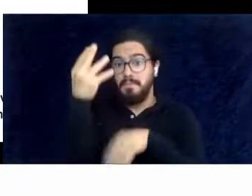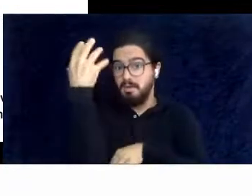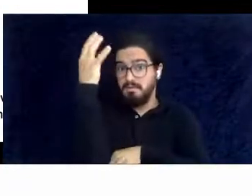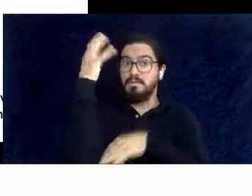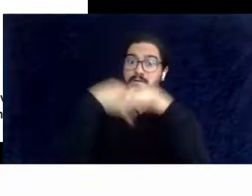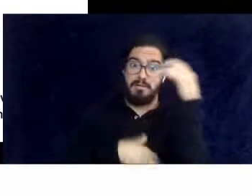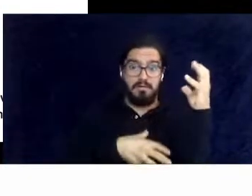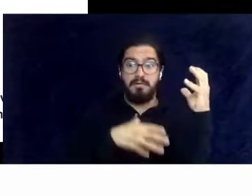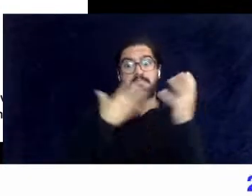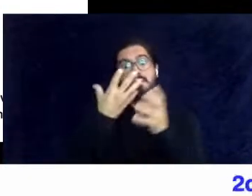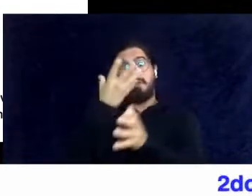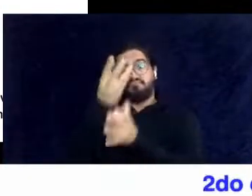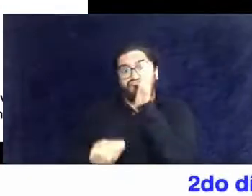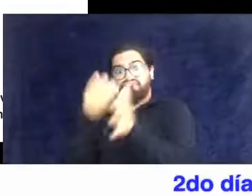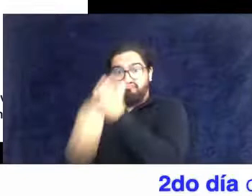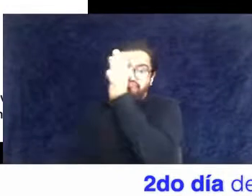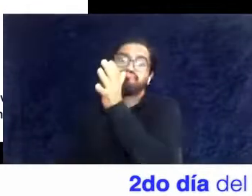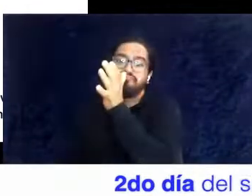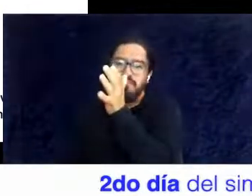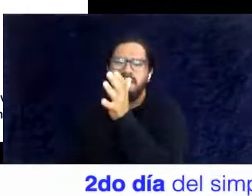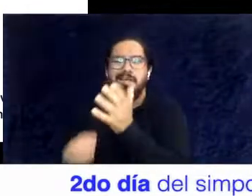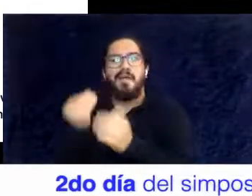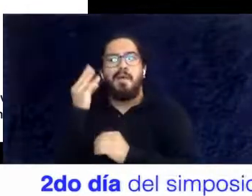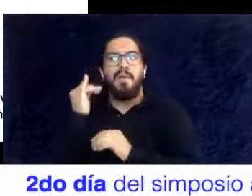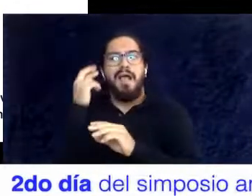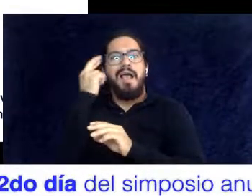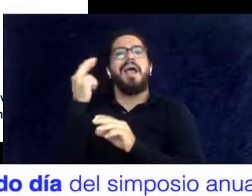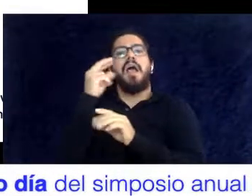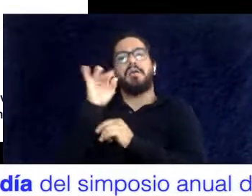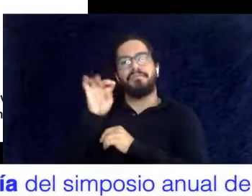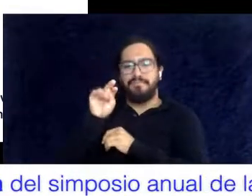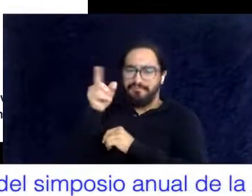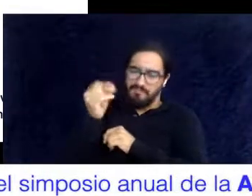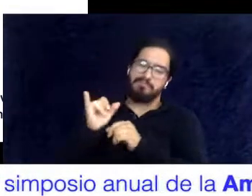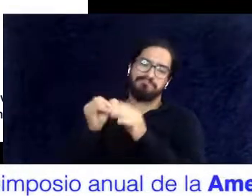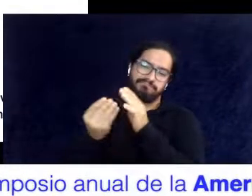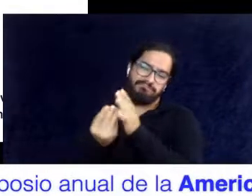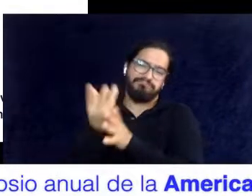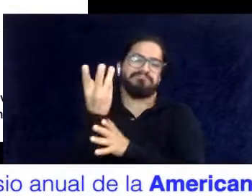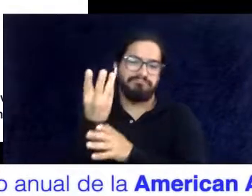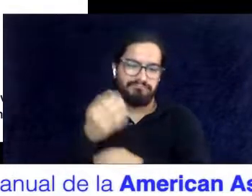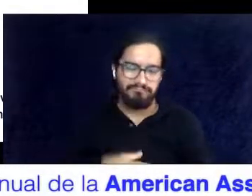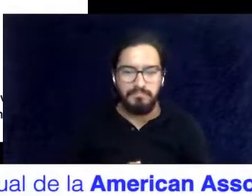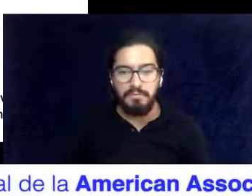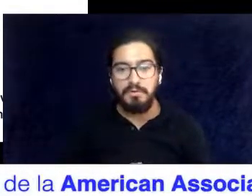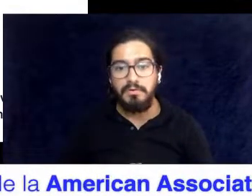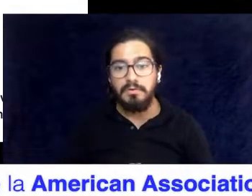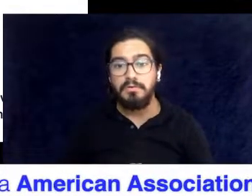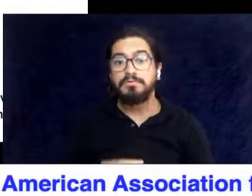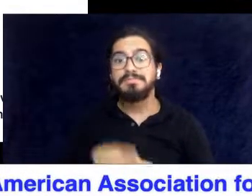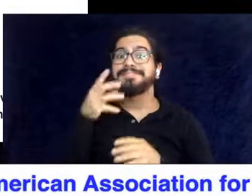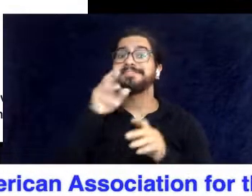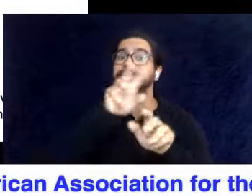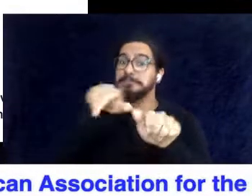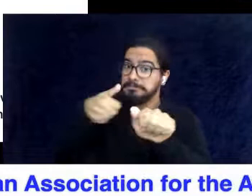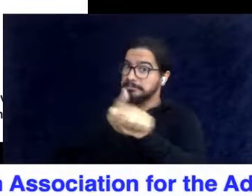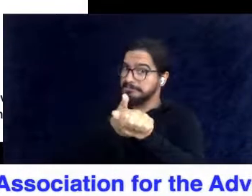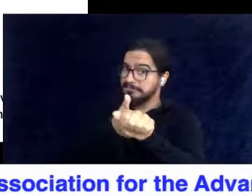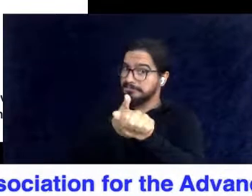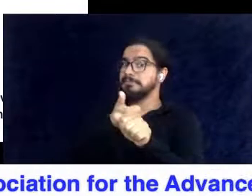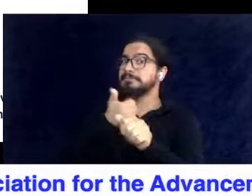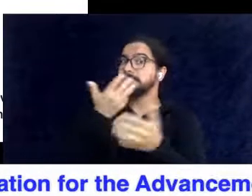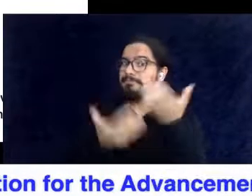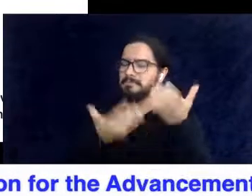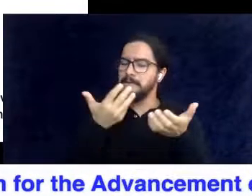the presence of these fungal endophytes in the tissue that I'm sampling. And the idea behind the model is that you will have low number of species